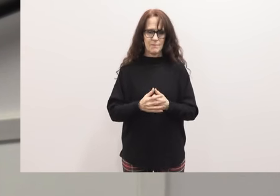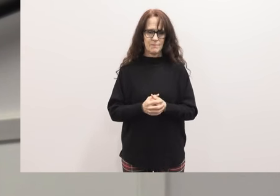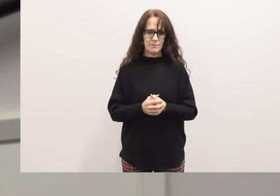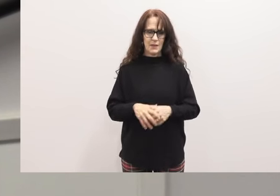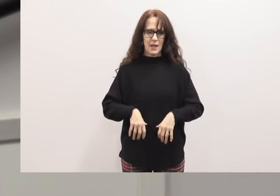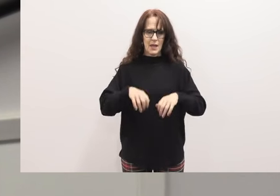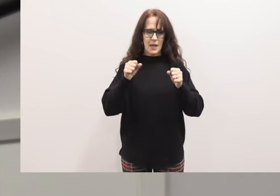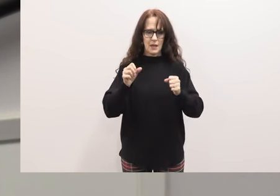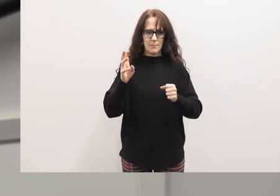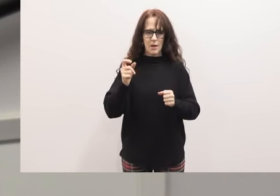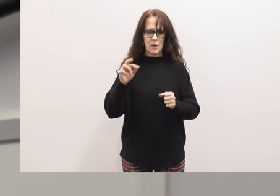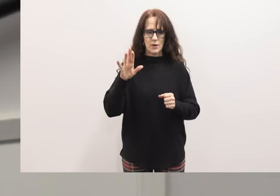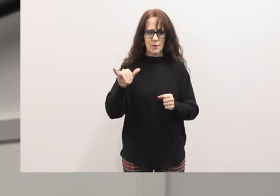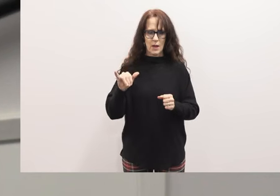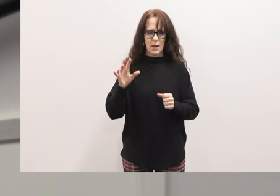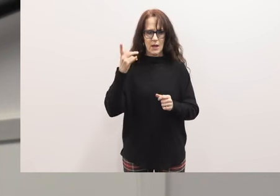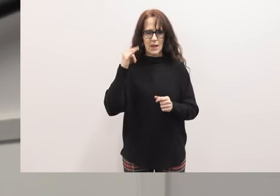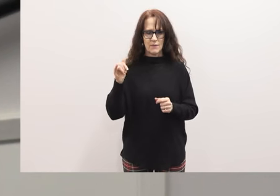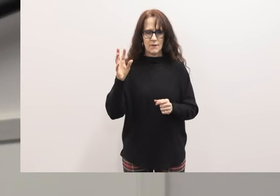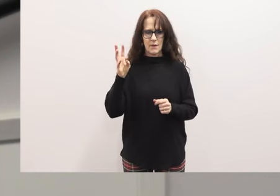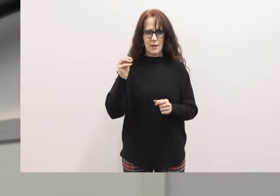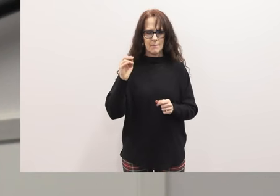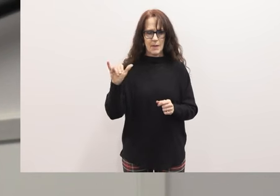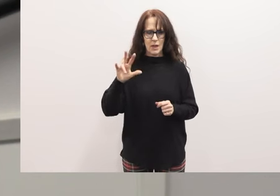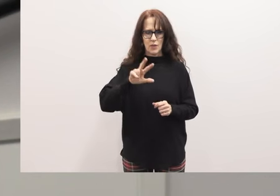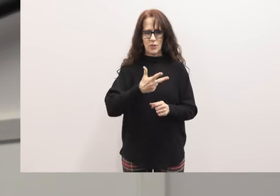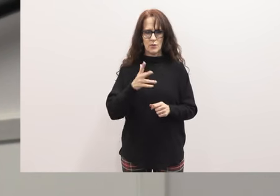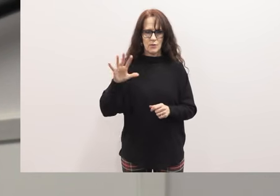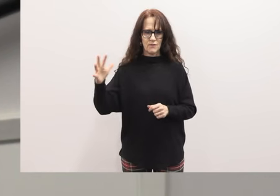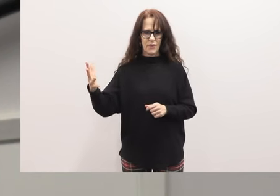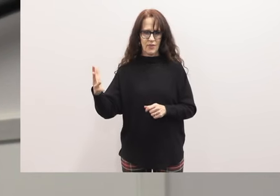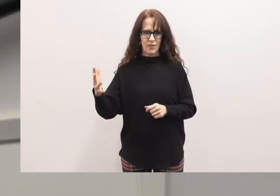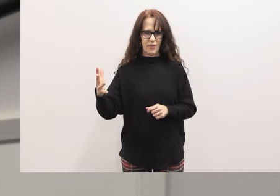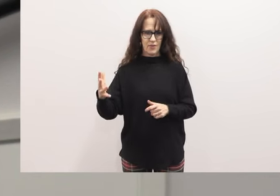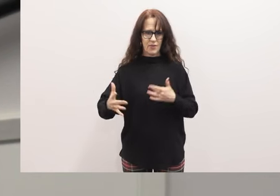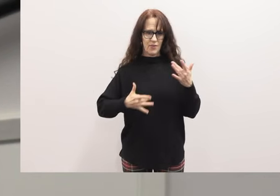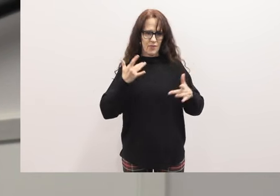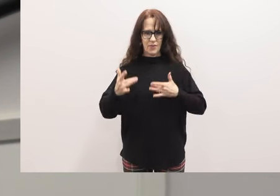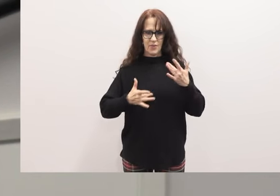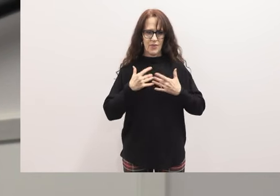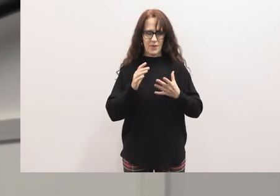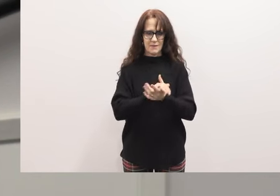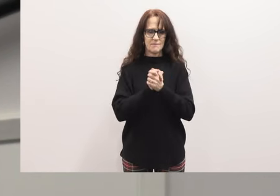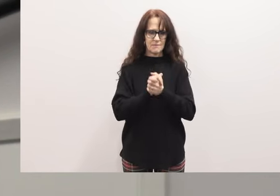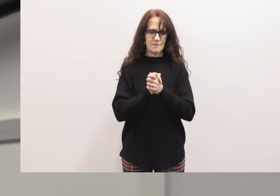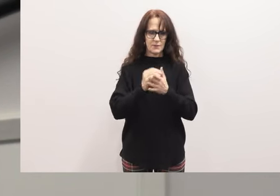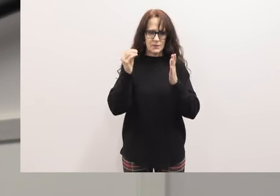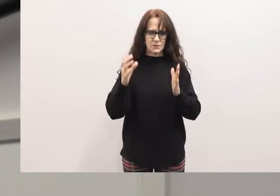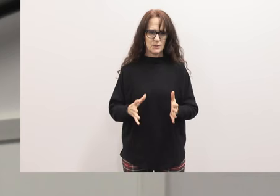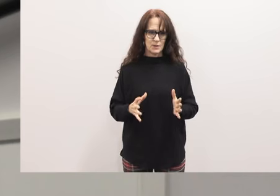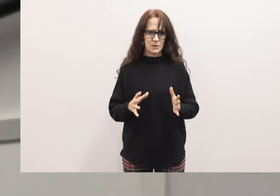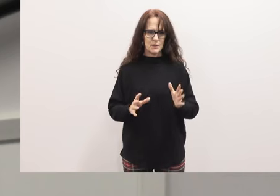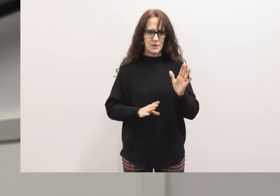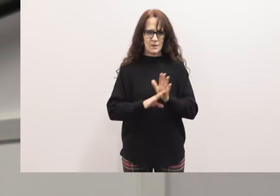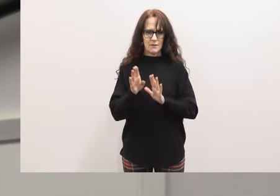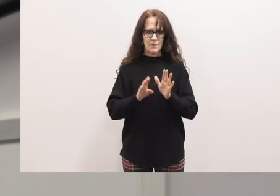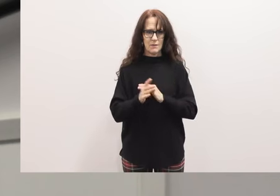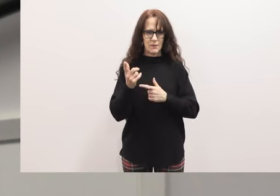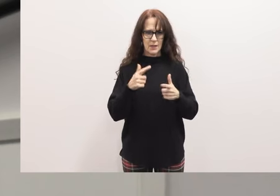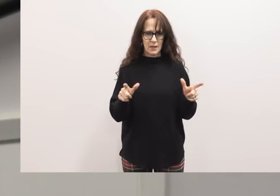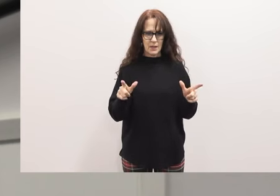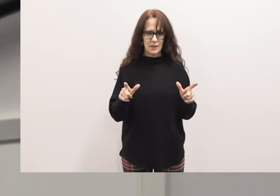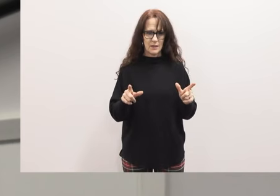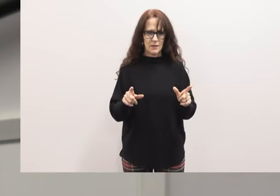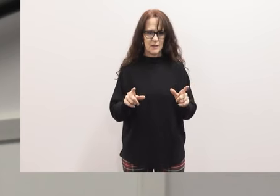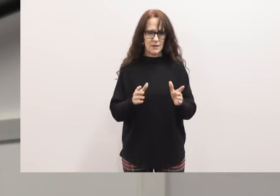be held in Monterey, California, May 3rd through 5th. So just really want to shout out our students who are developing their language and